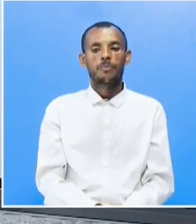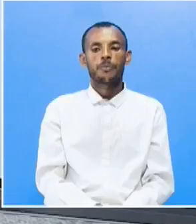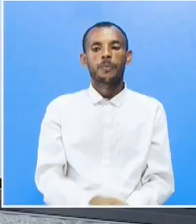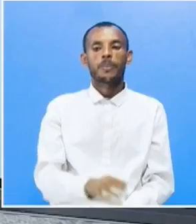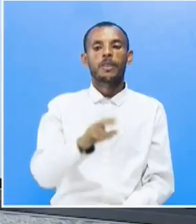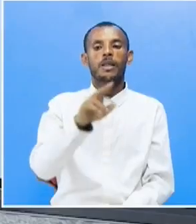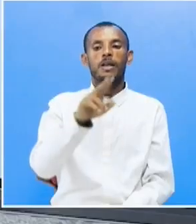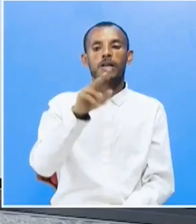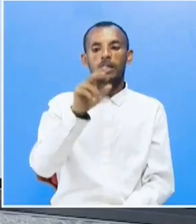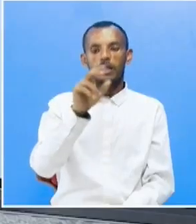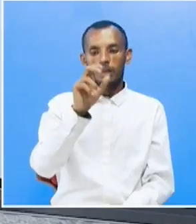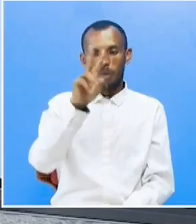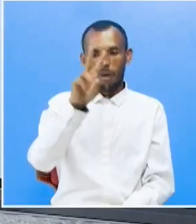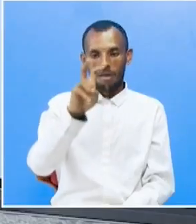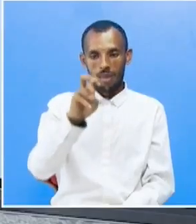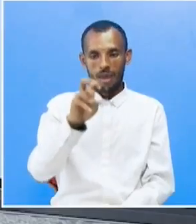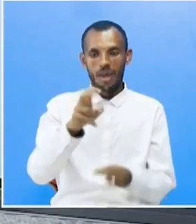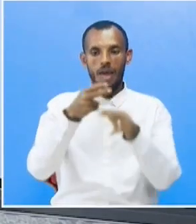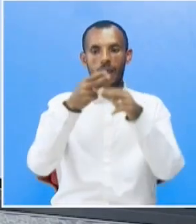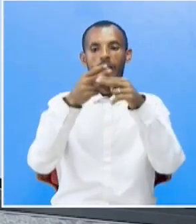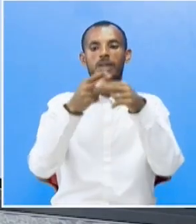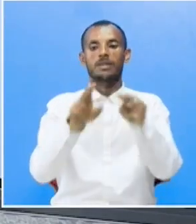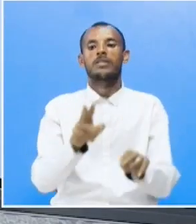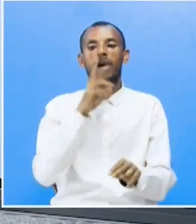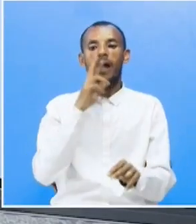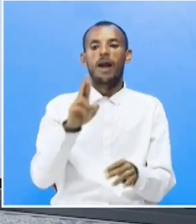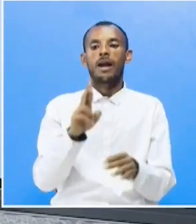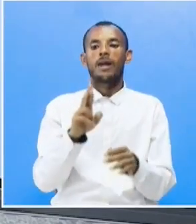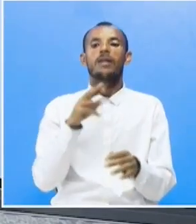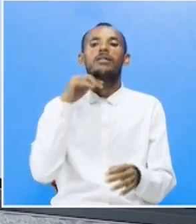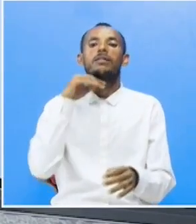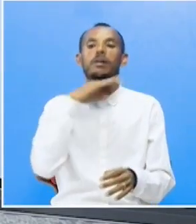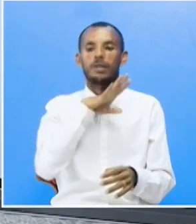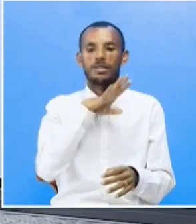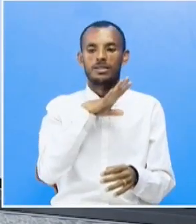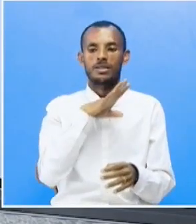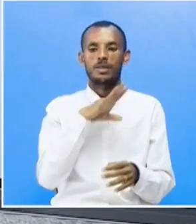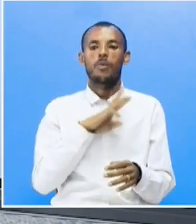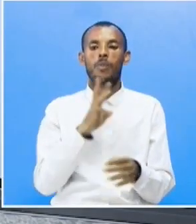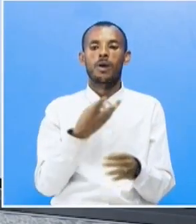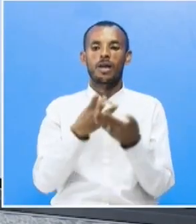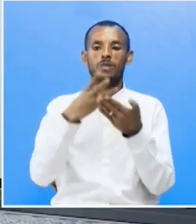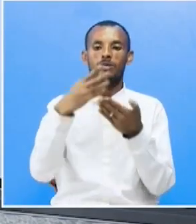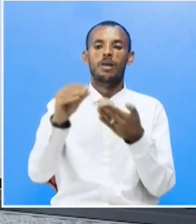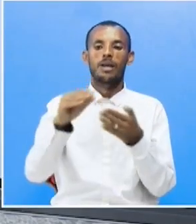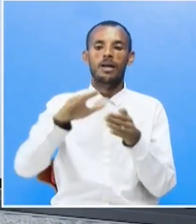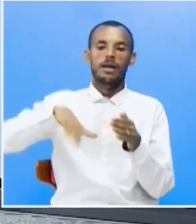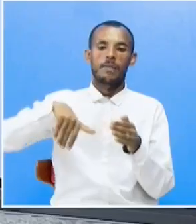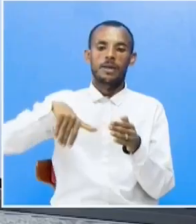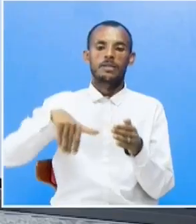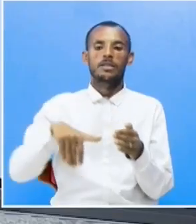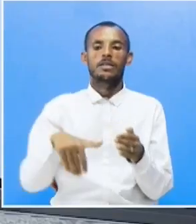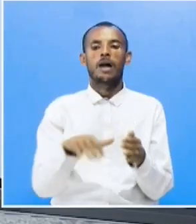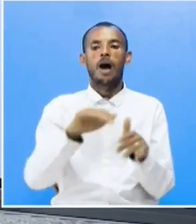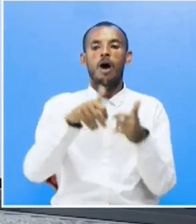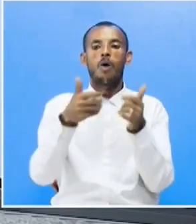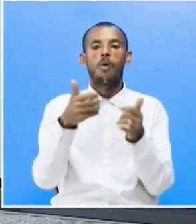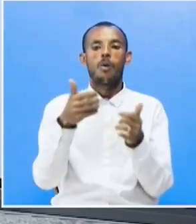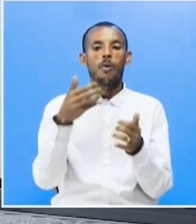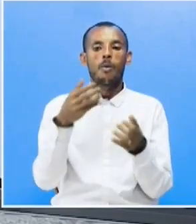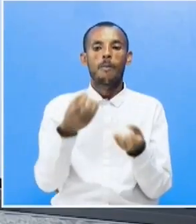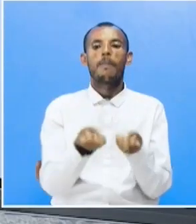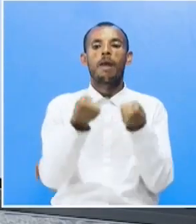20 eggs are damaged. So, he sold the remaining. How many eggs he has sold?